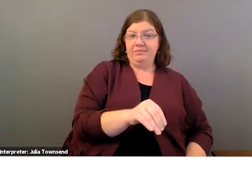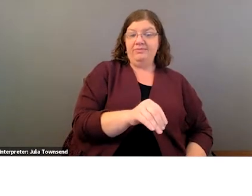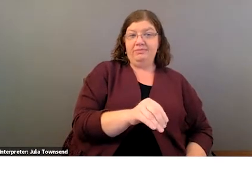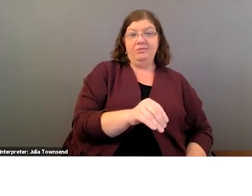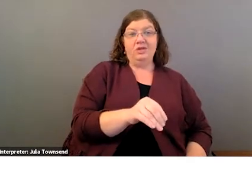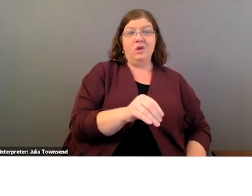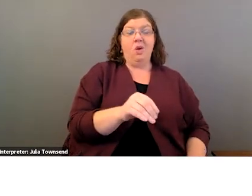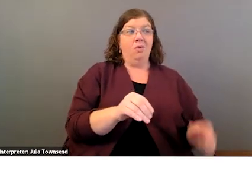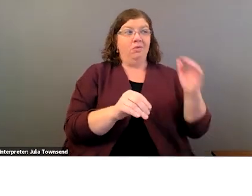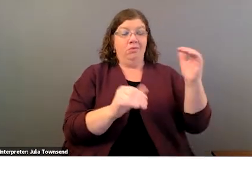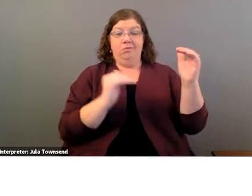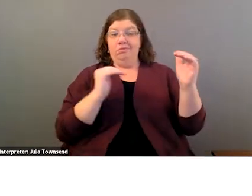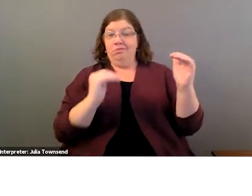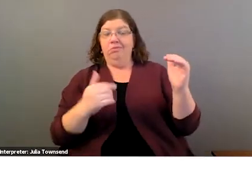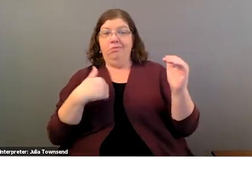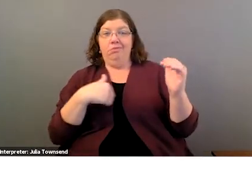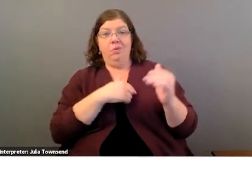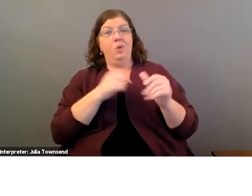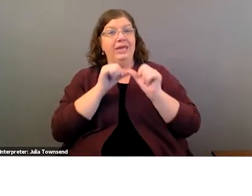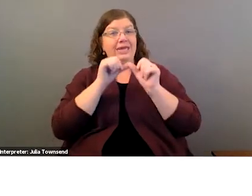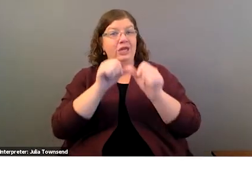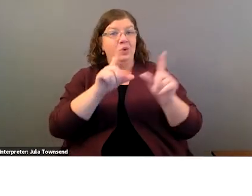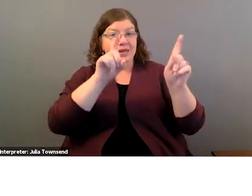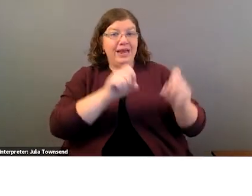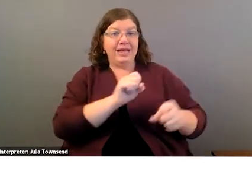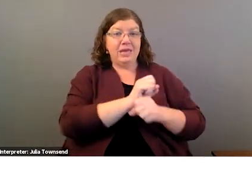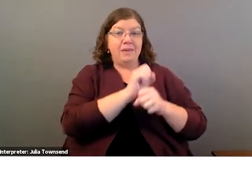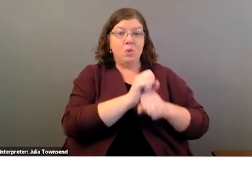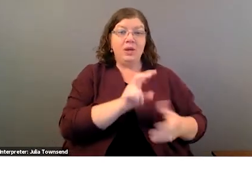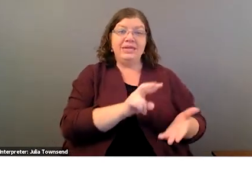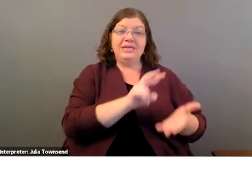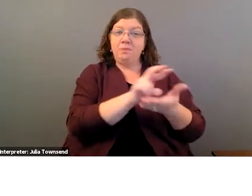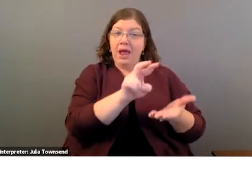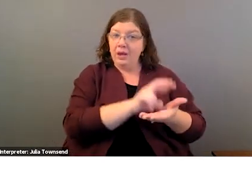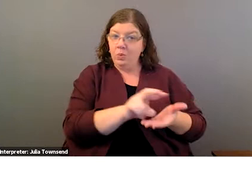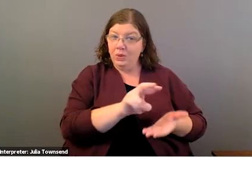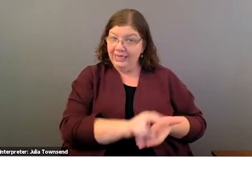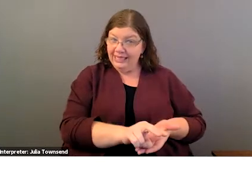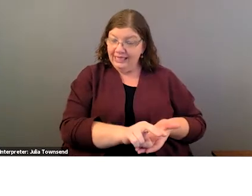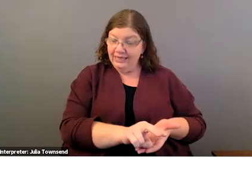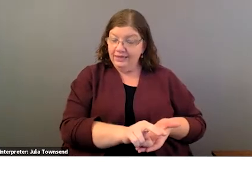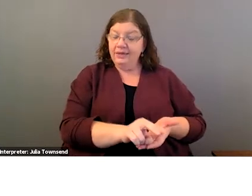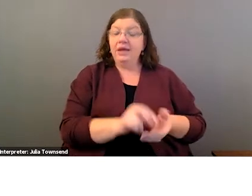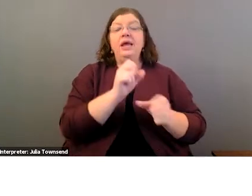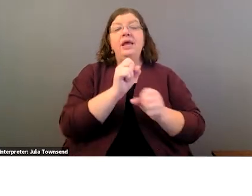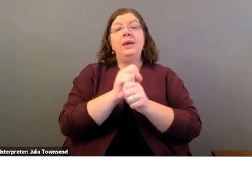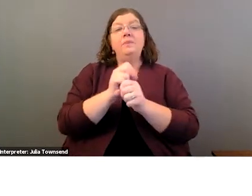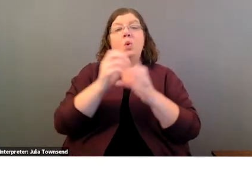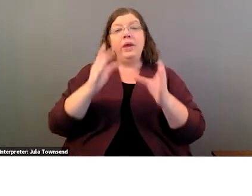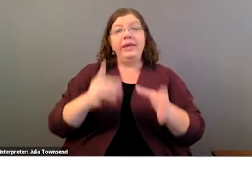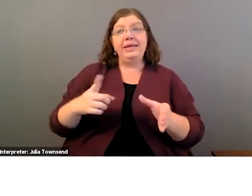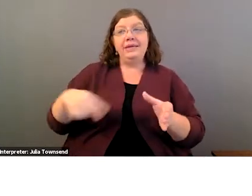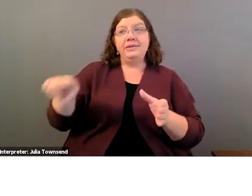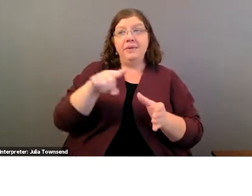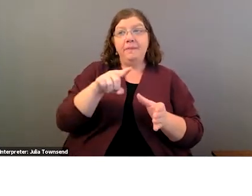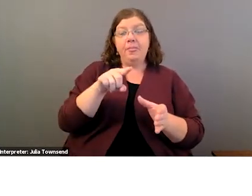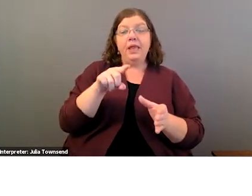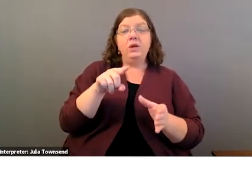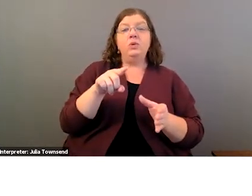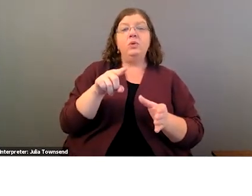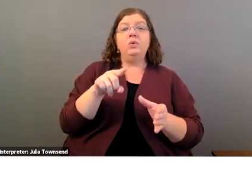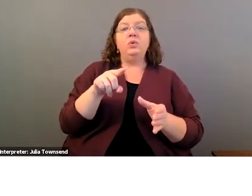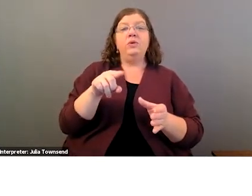So we continue to test employees bi-weekly. Employees who are